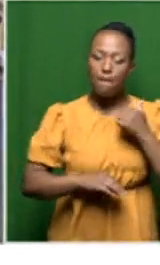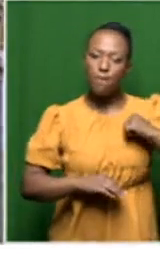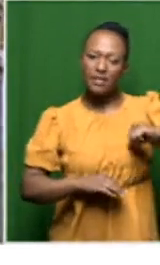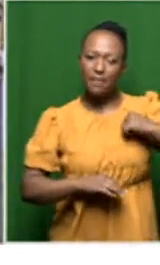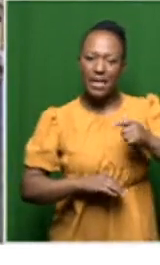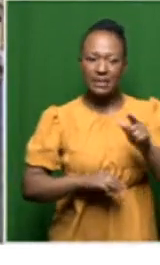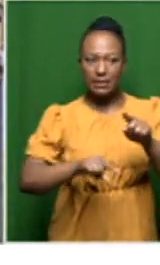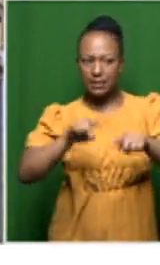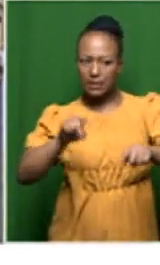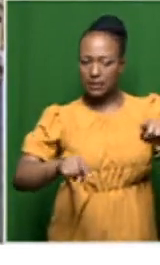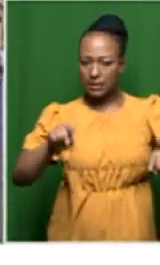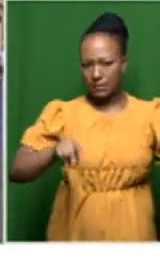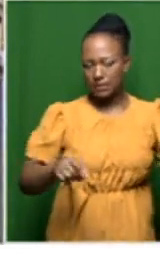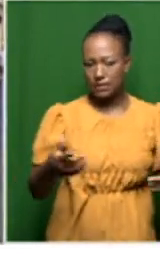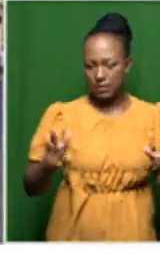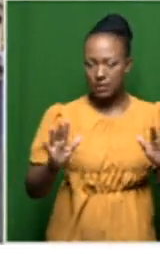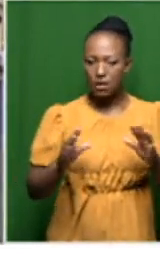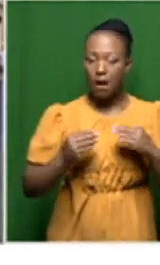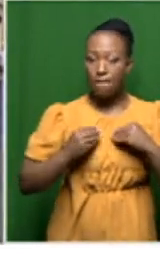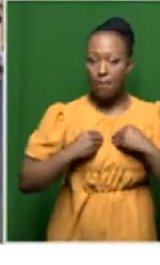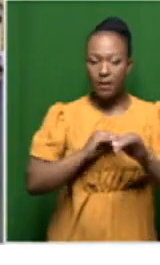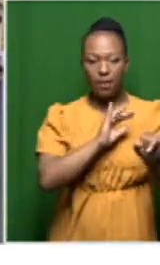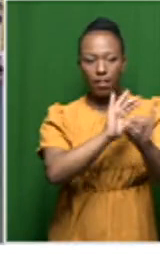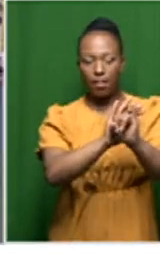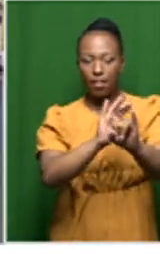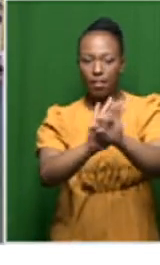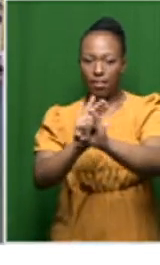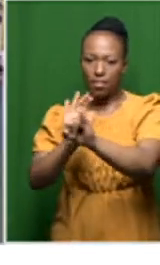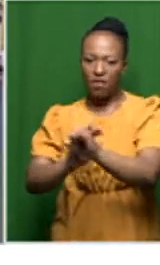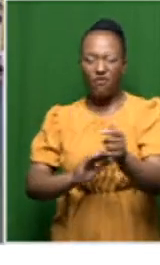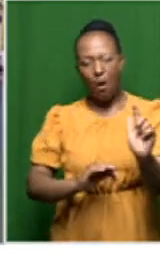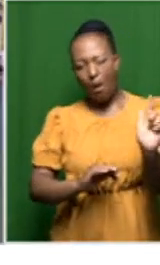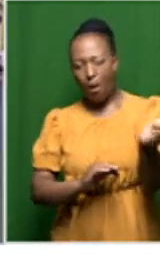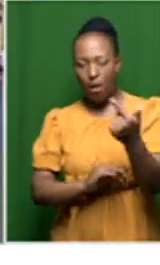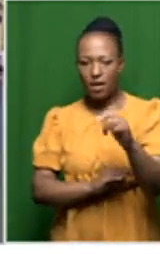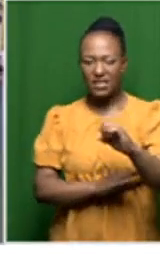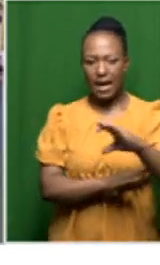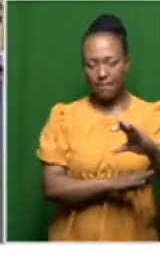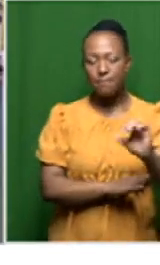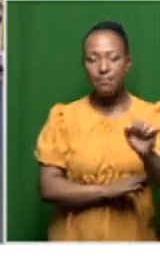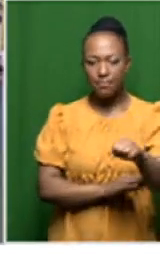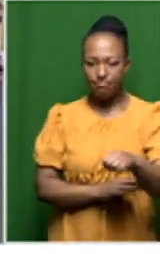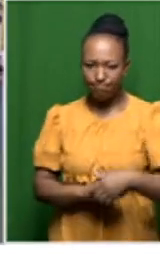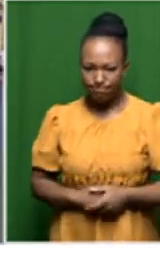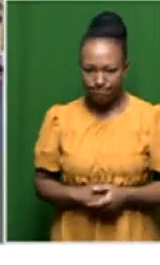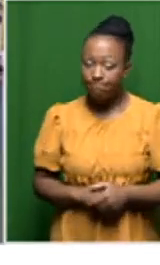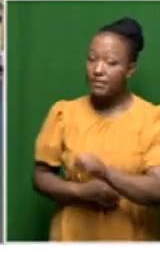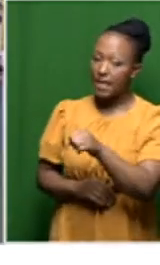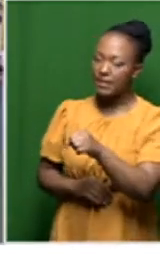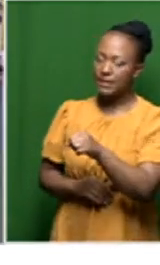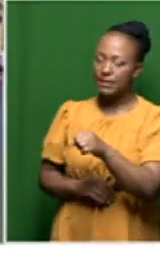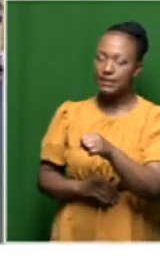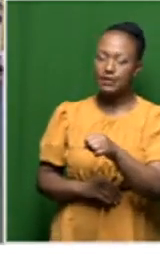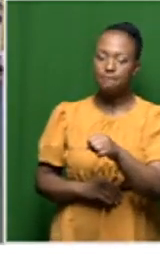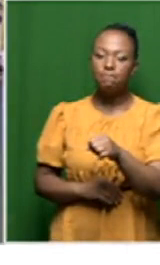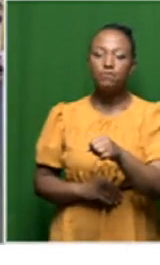but the properties that have been identified are throughout the whole of the Eastern Cape. Yes, they are all over the Eastern Cape. But what we've done